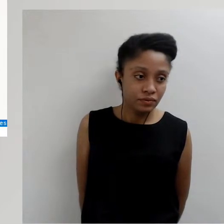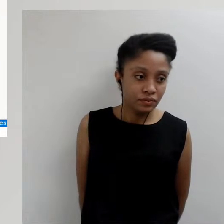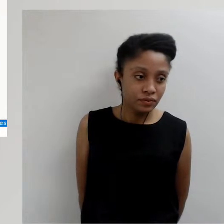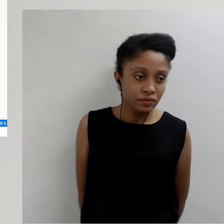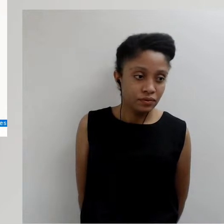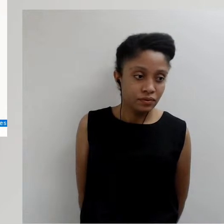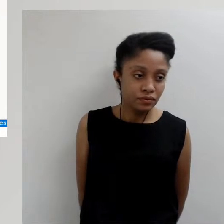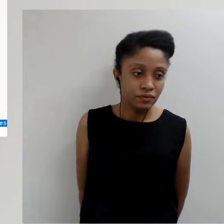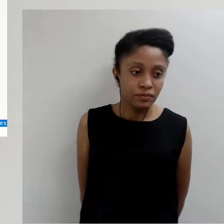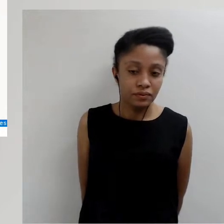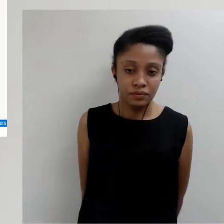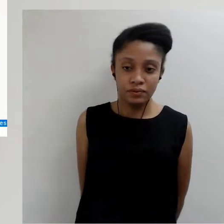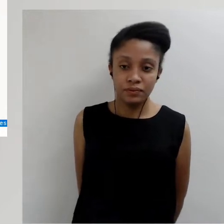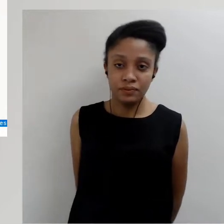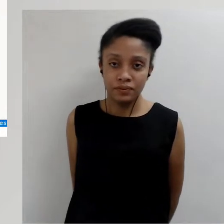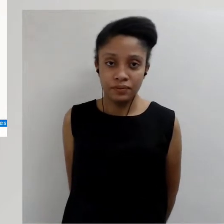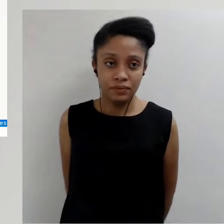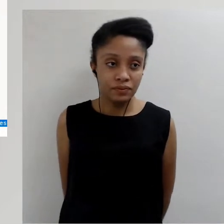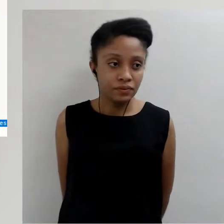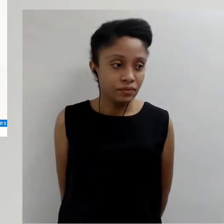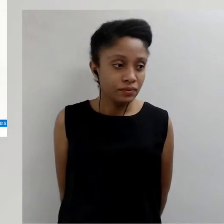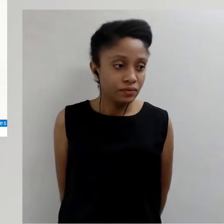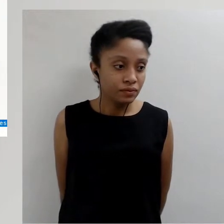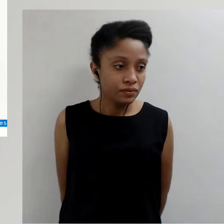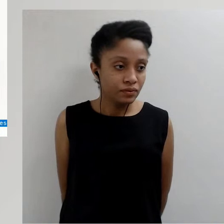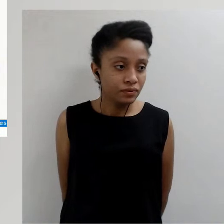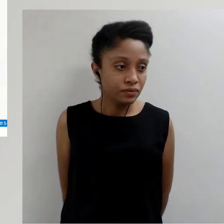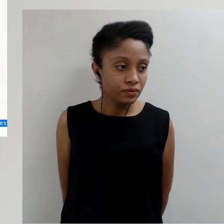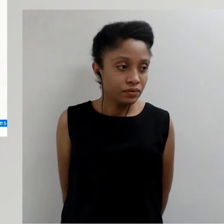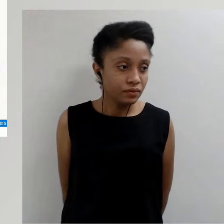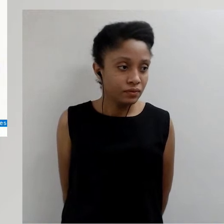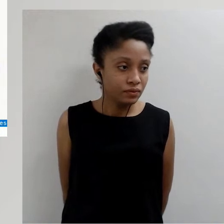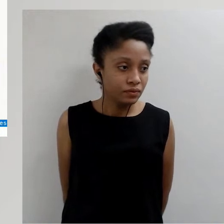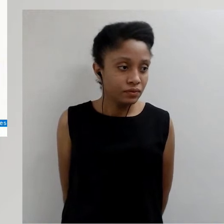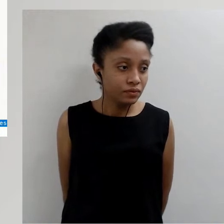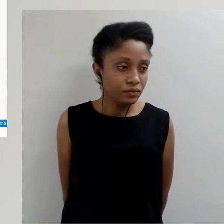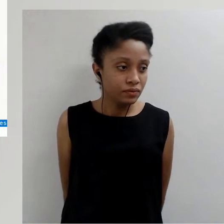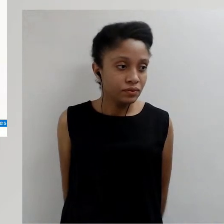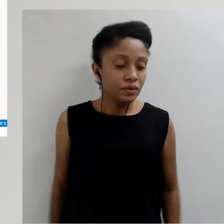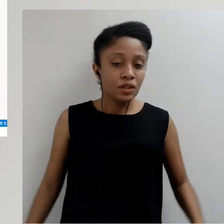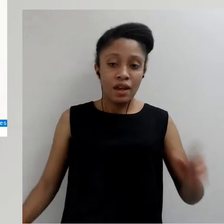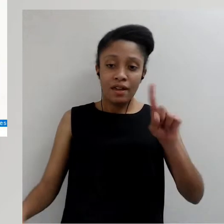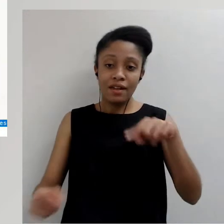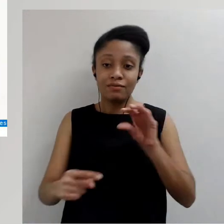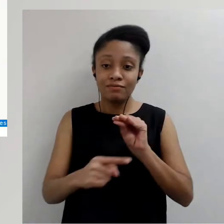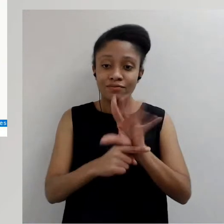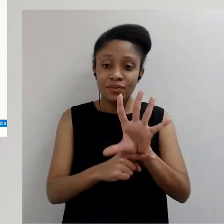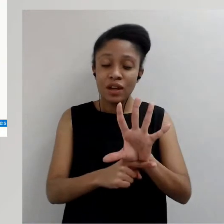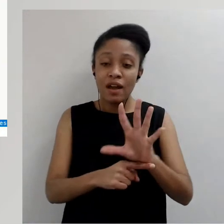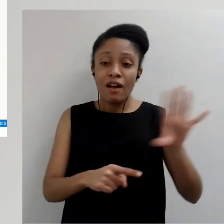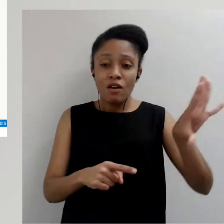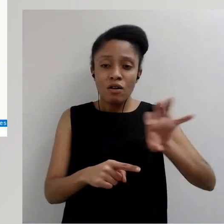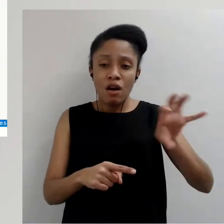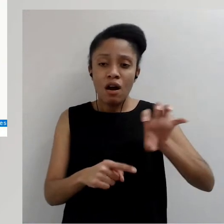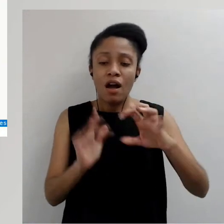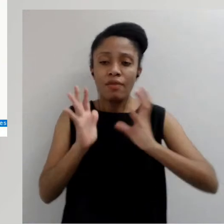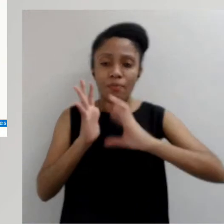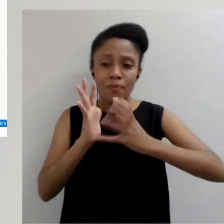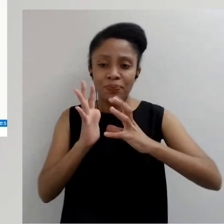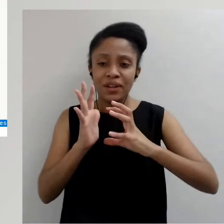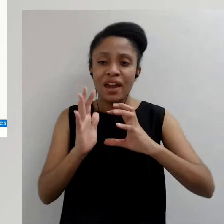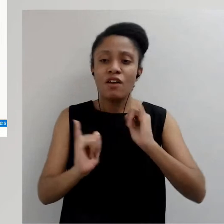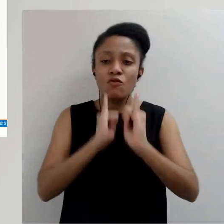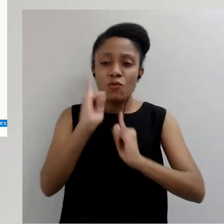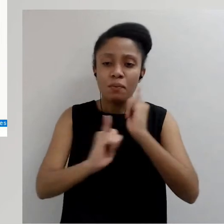So I stopped it here, just showing the metadata data of the client. This is another way, because